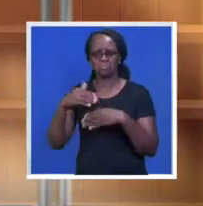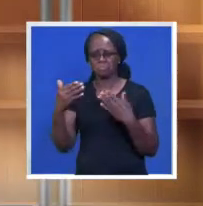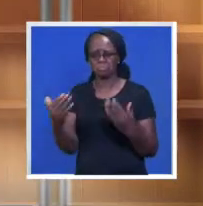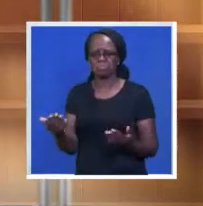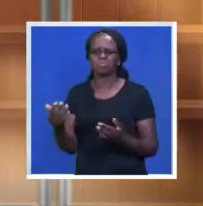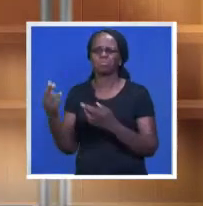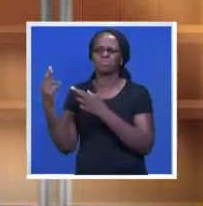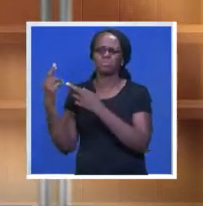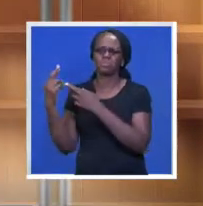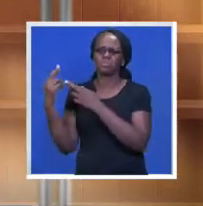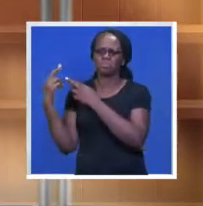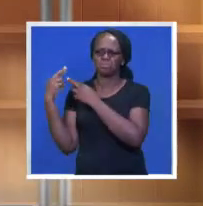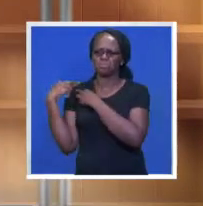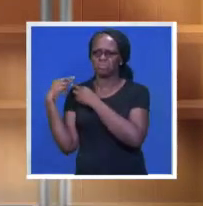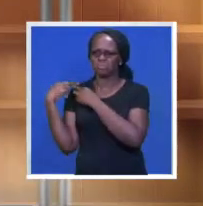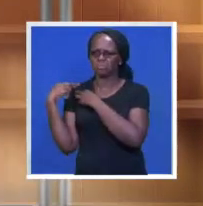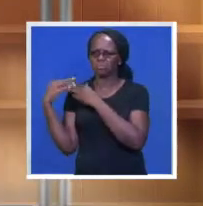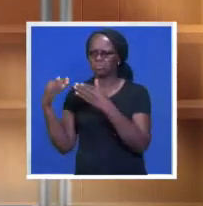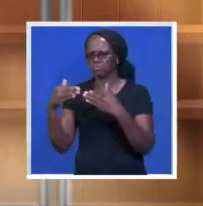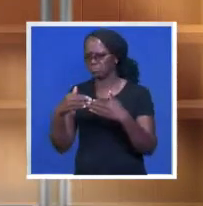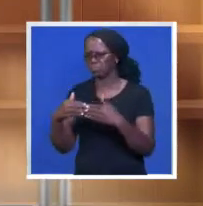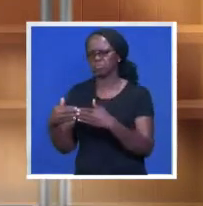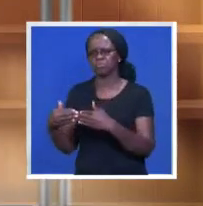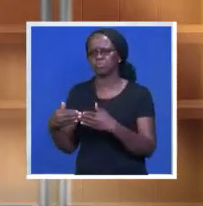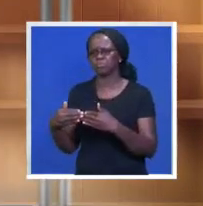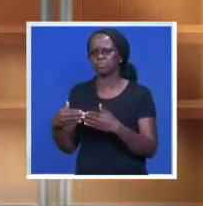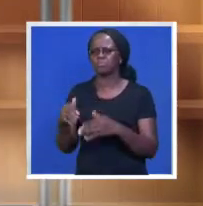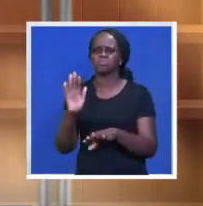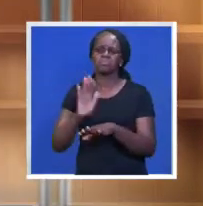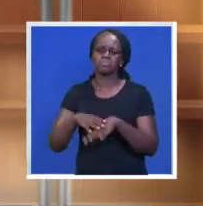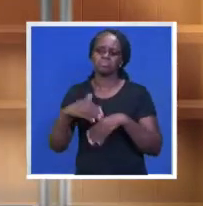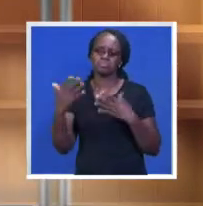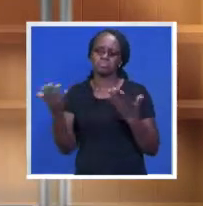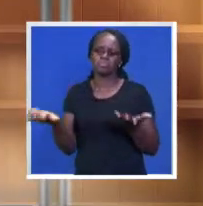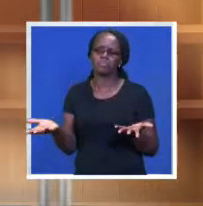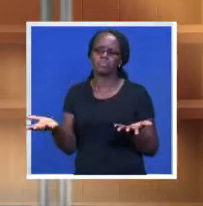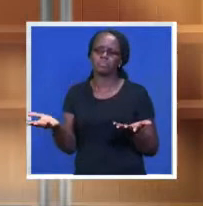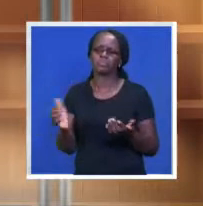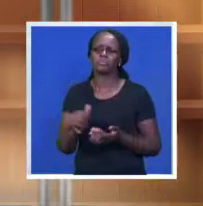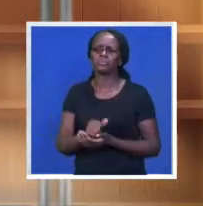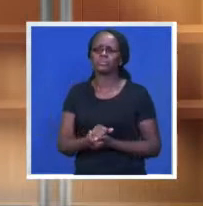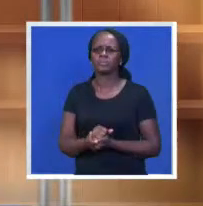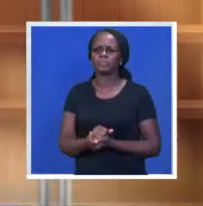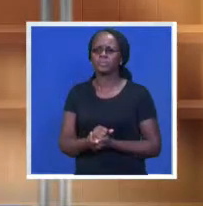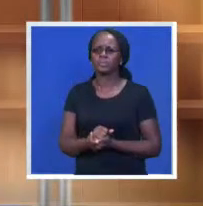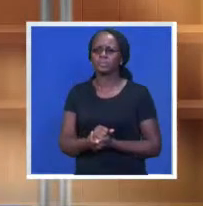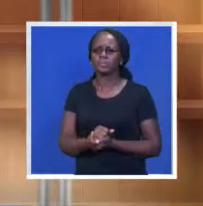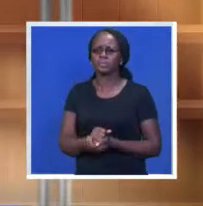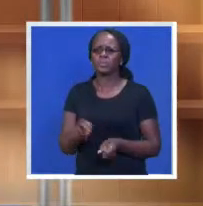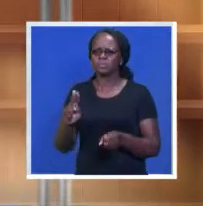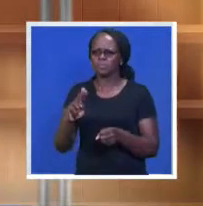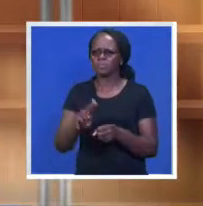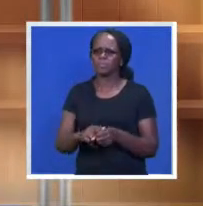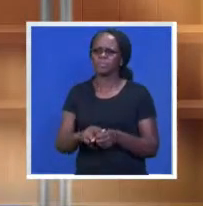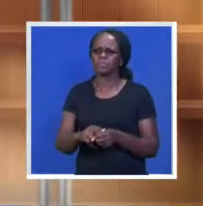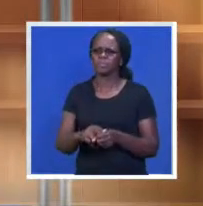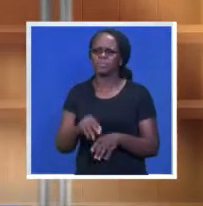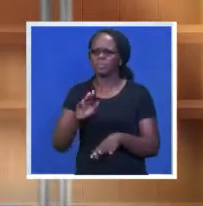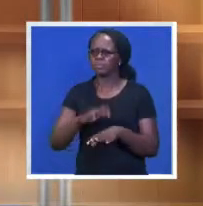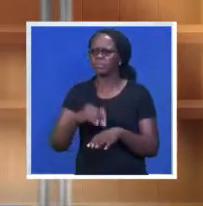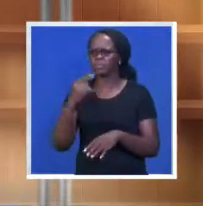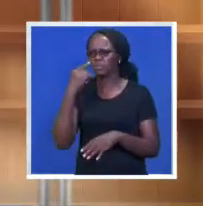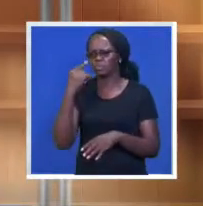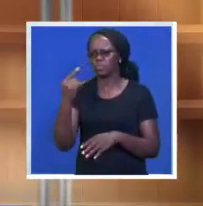natural environment, the other people who come after you may not be able to use it or may suffer.